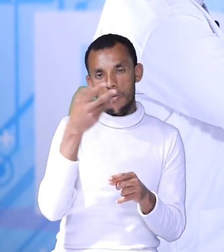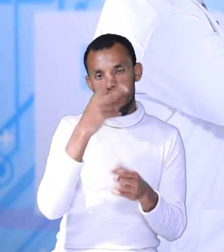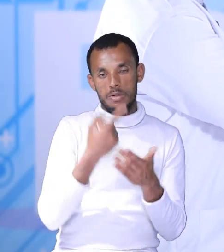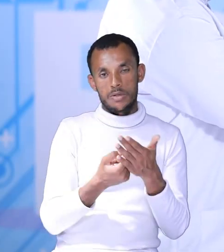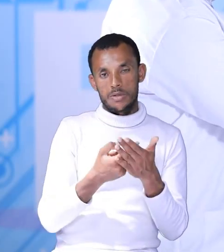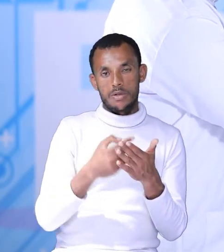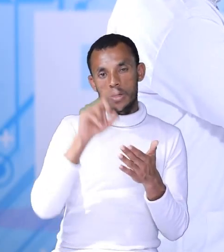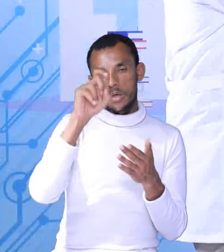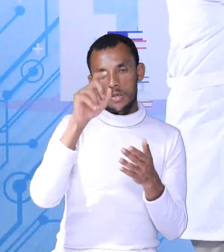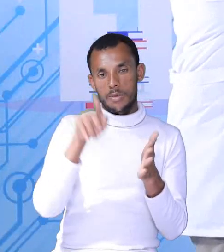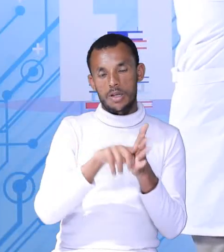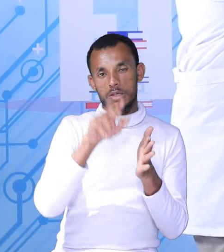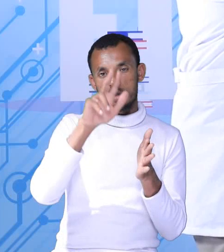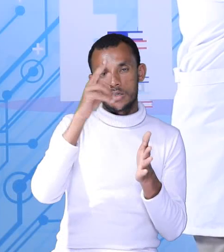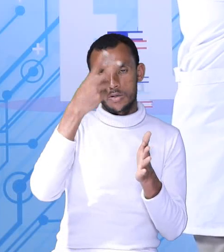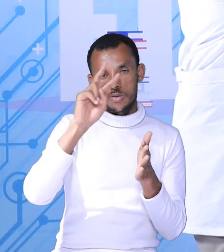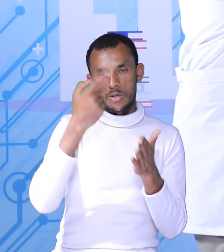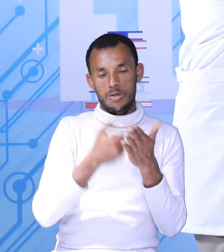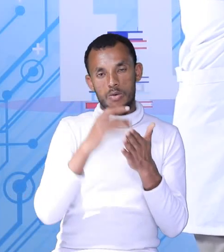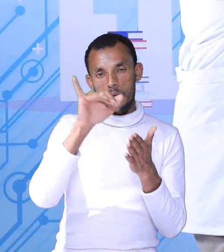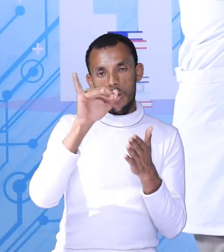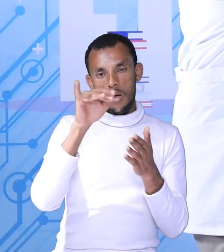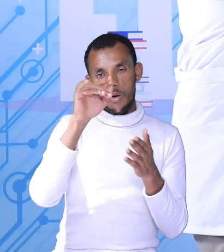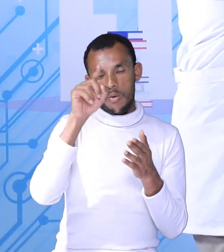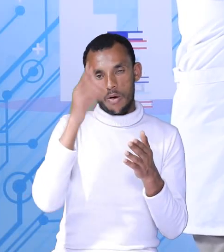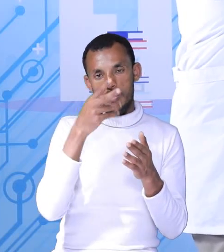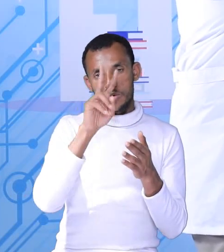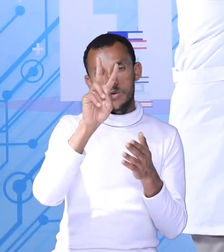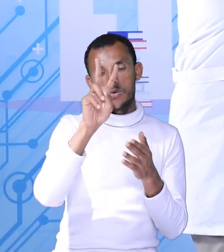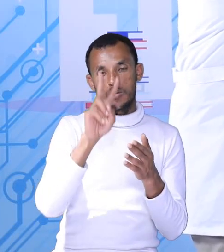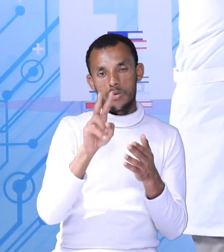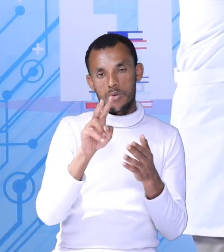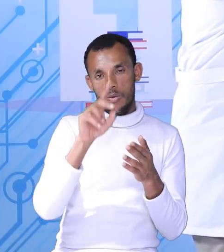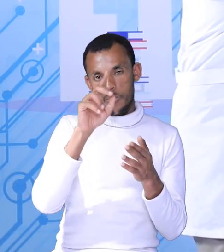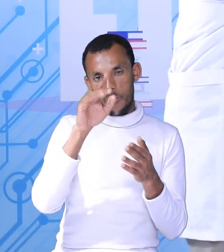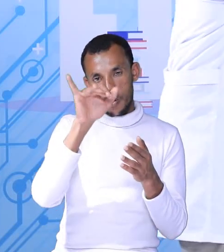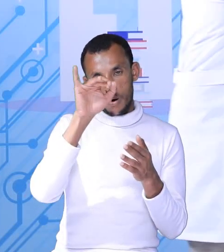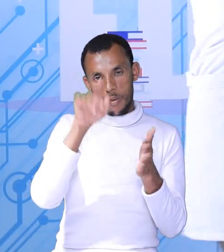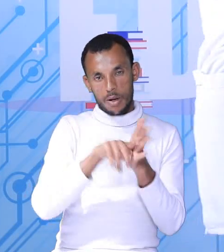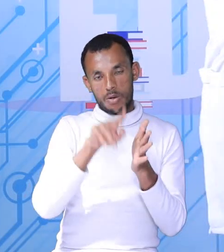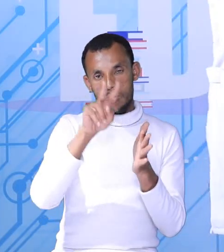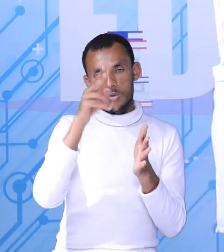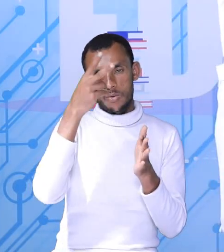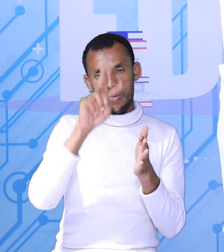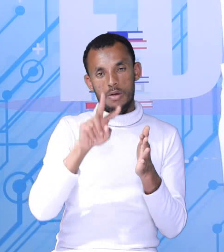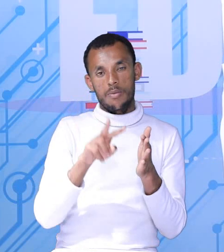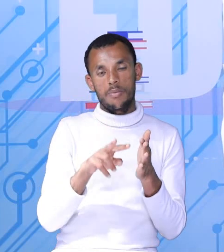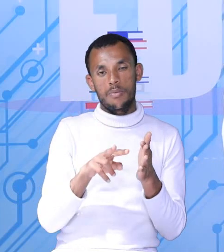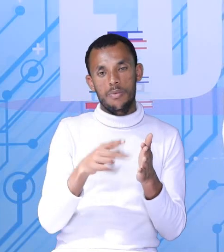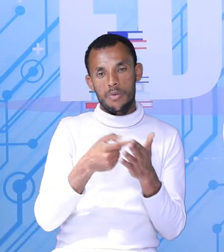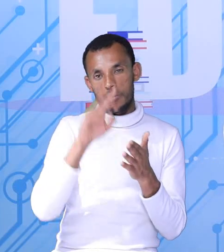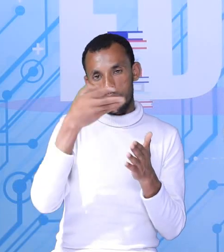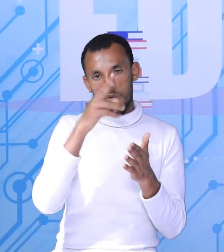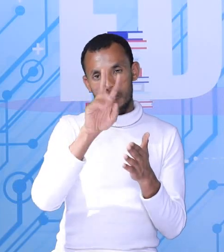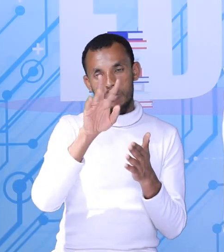one, x minus 3 squared. This one, y minus, half of this is 2, y minus 2 squared. This one, half of